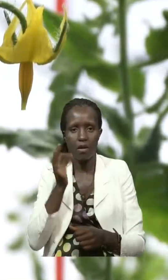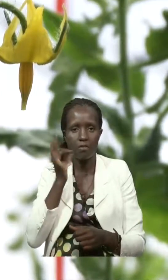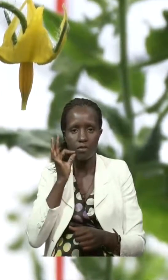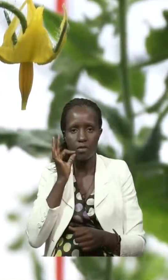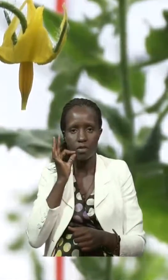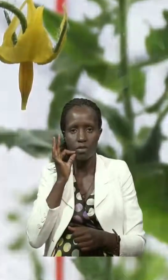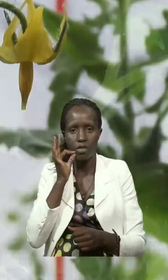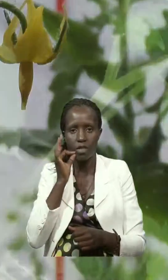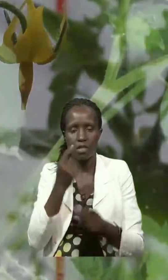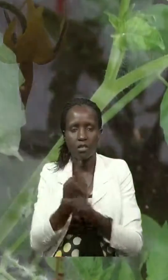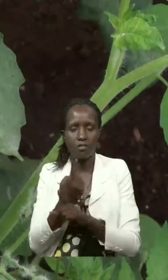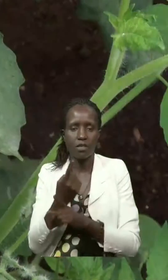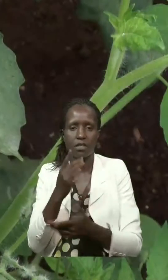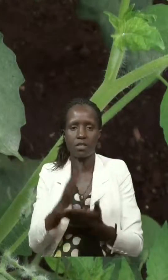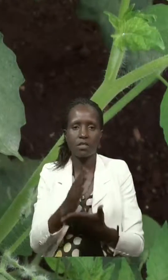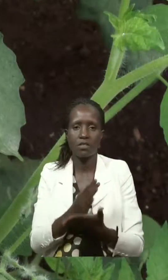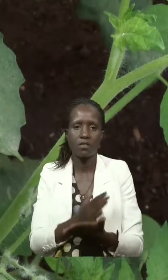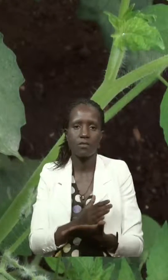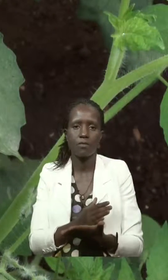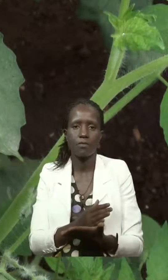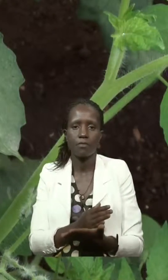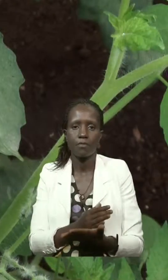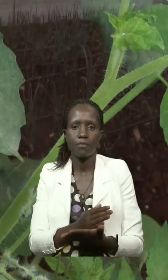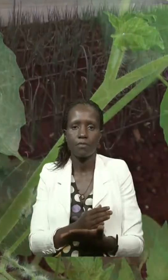all at different stages.